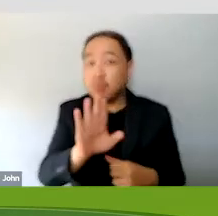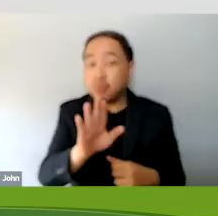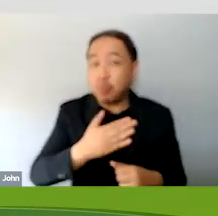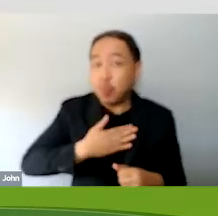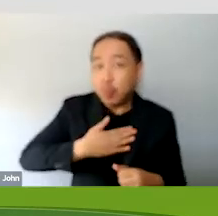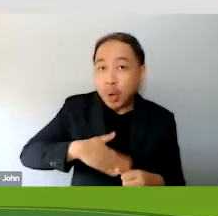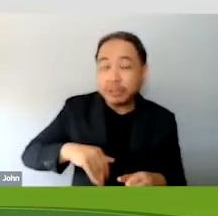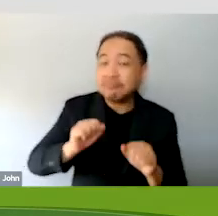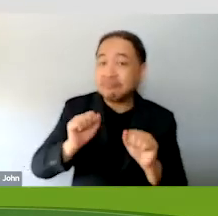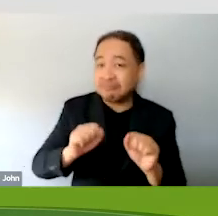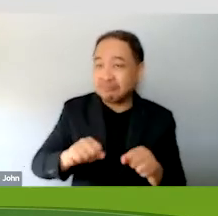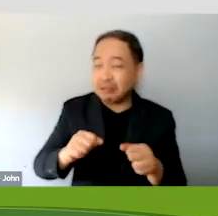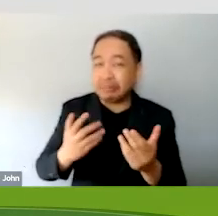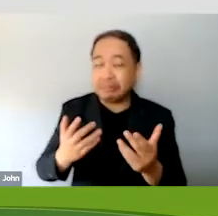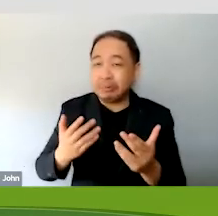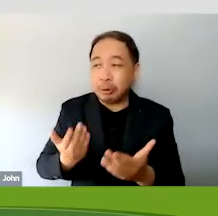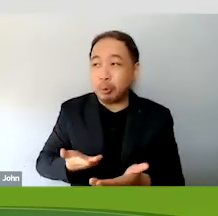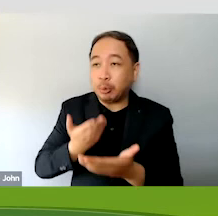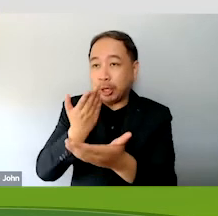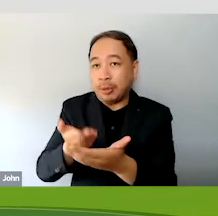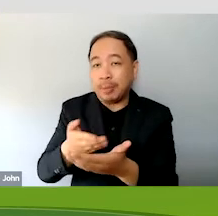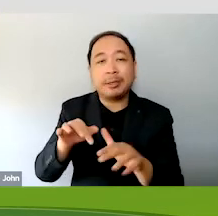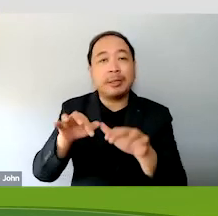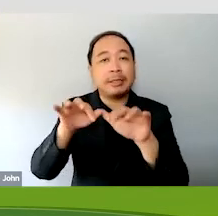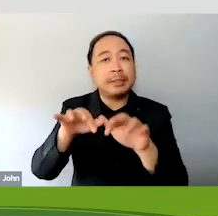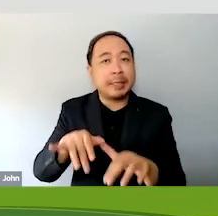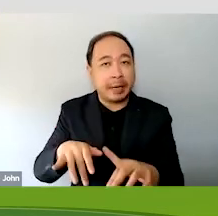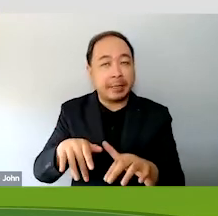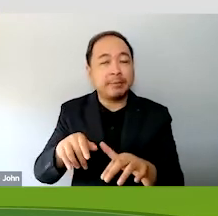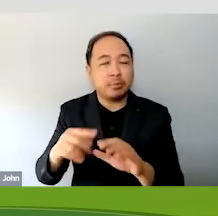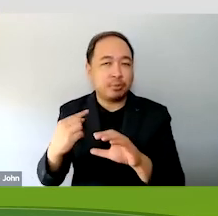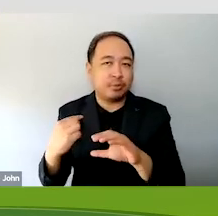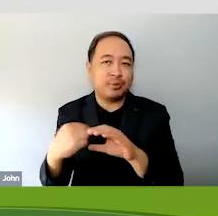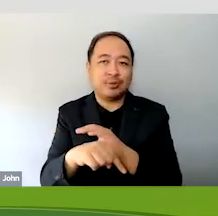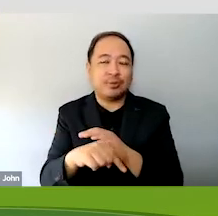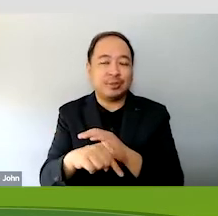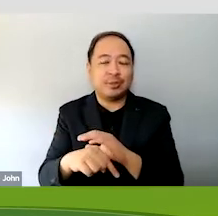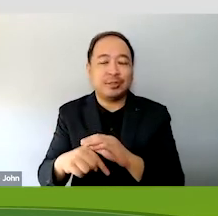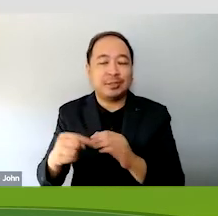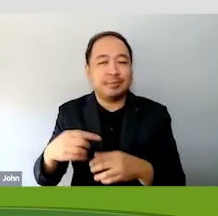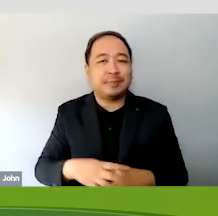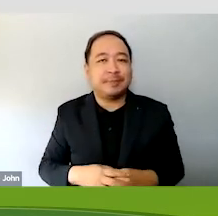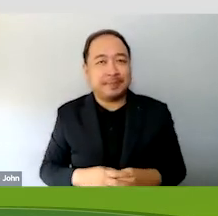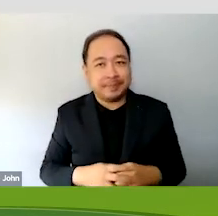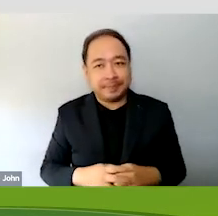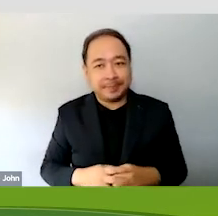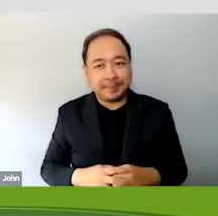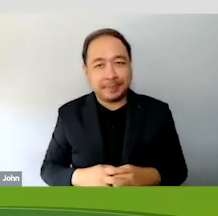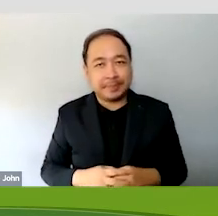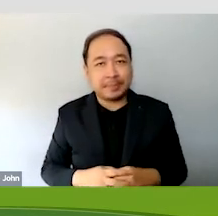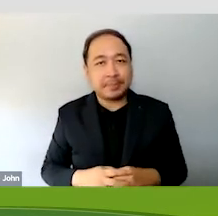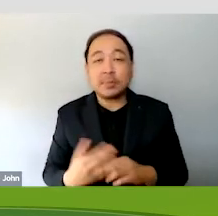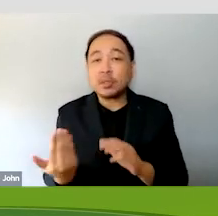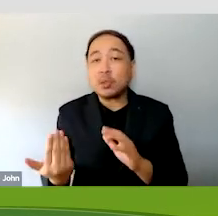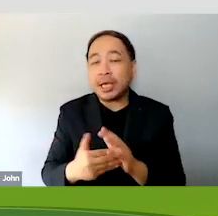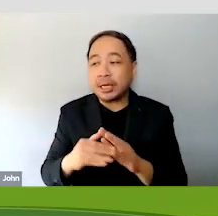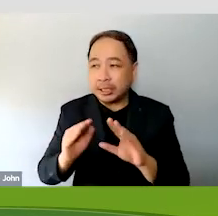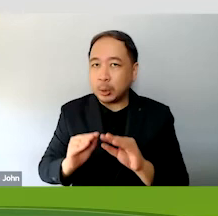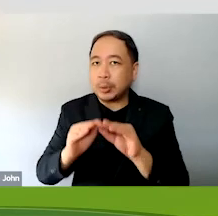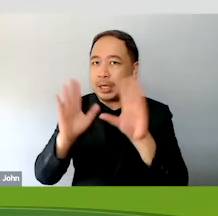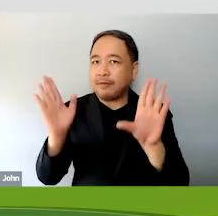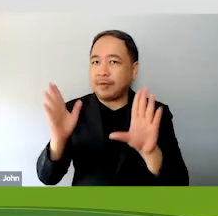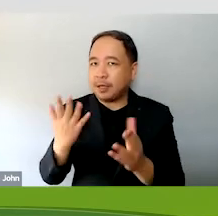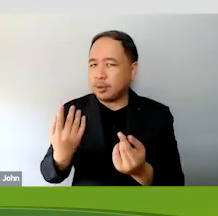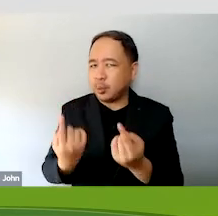again, please indicate where you would like your input to fit in with the 3 sessions recommendations. So thank you so much,